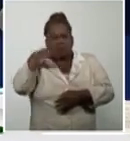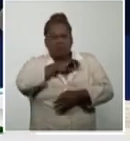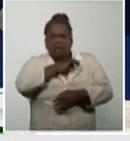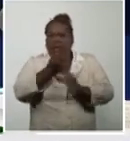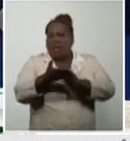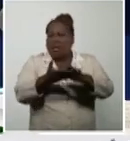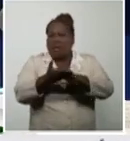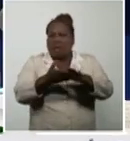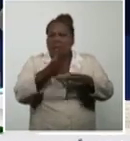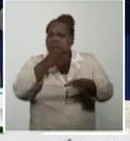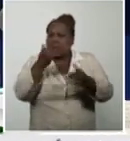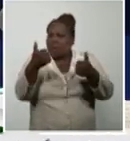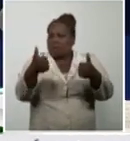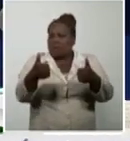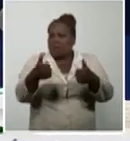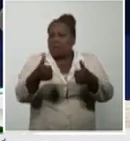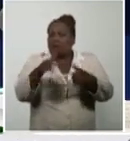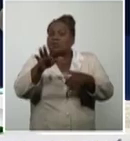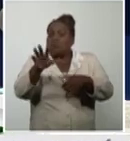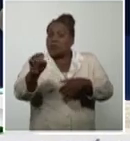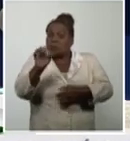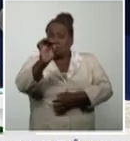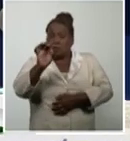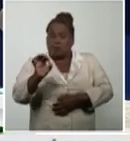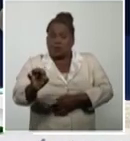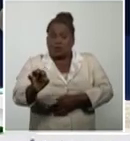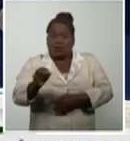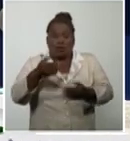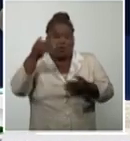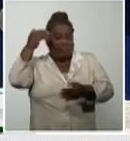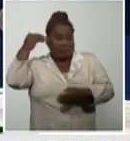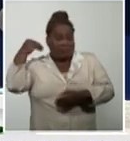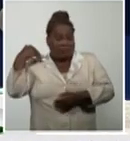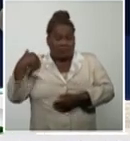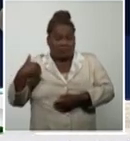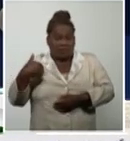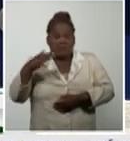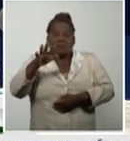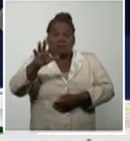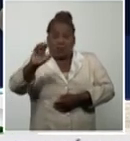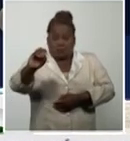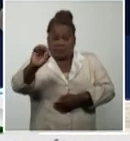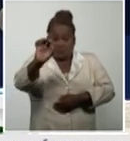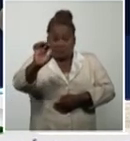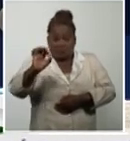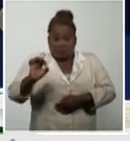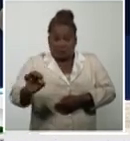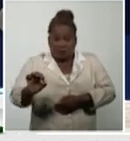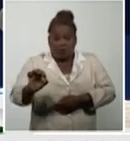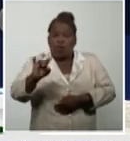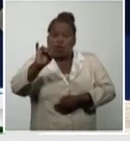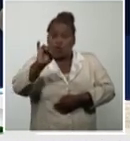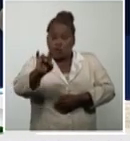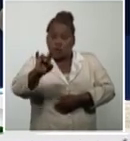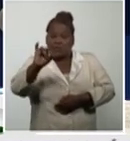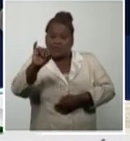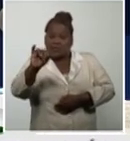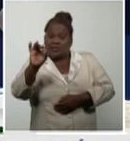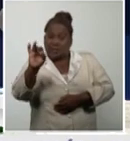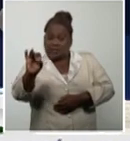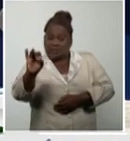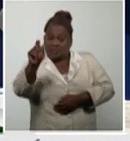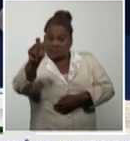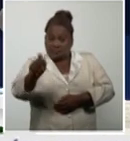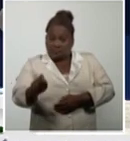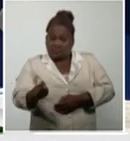of yesterday's cases, that is 9 of the 15, were asymptomatic, and already in the Cuban